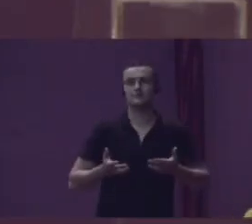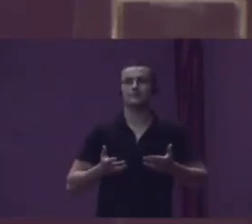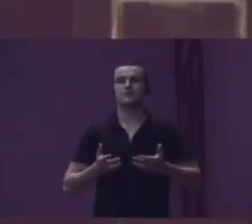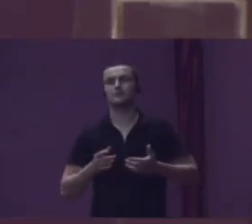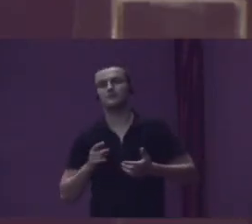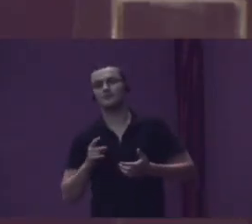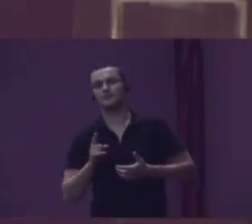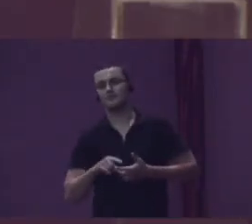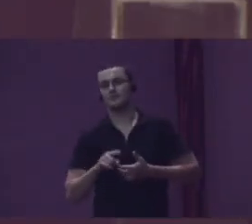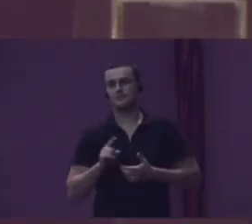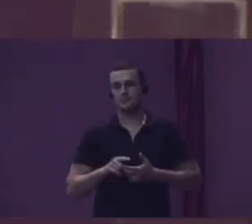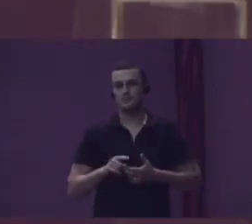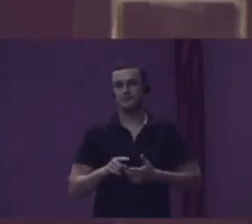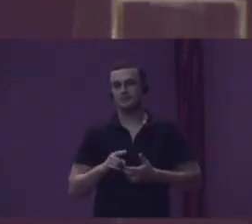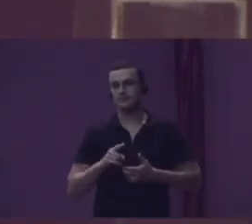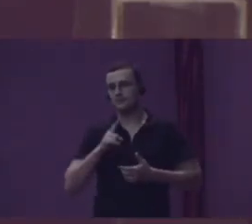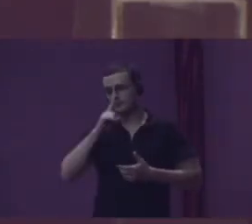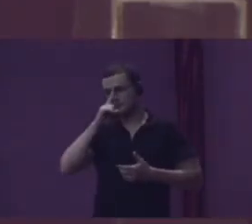presentation.